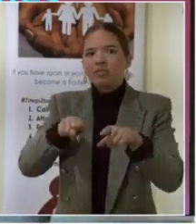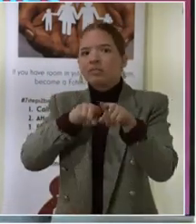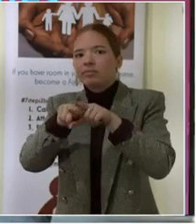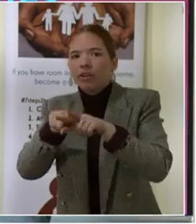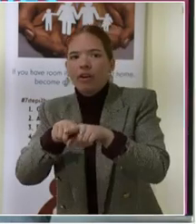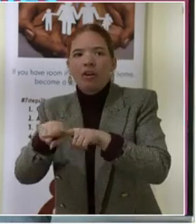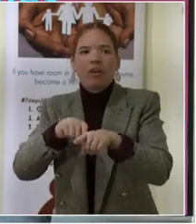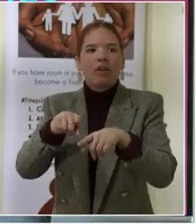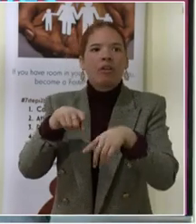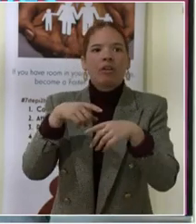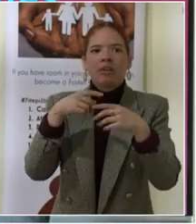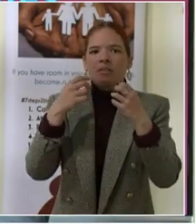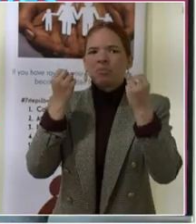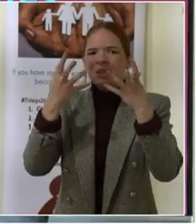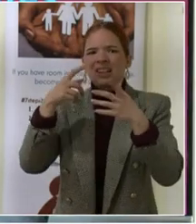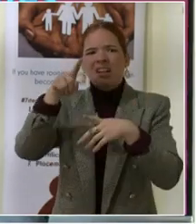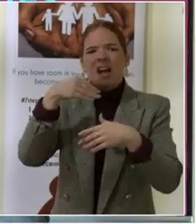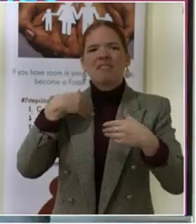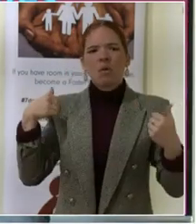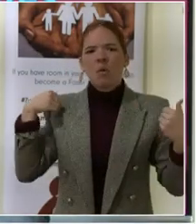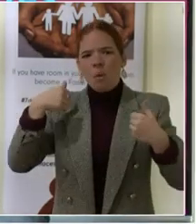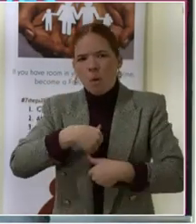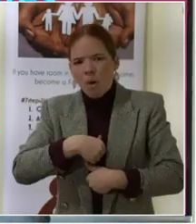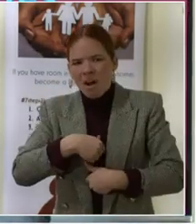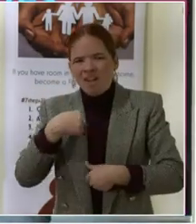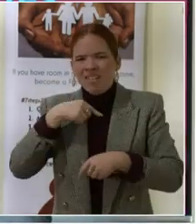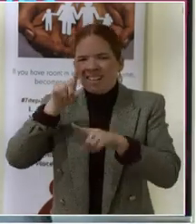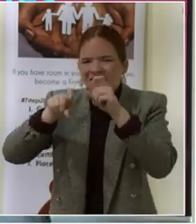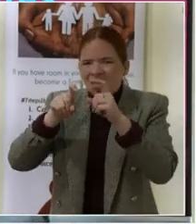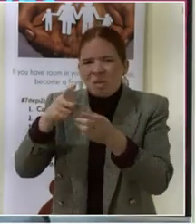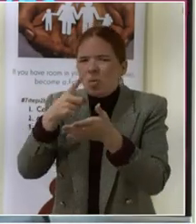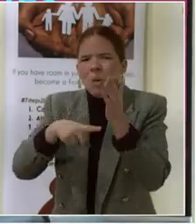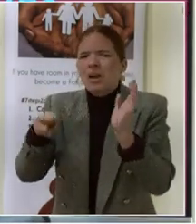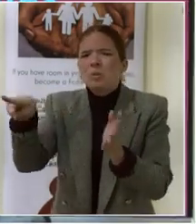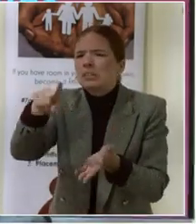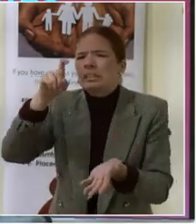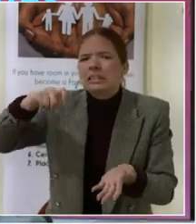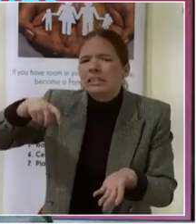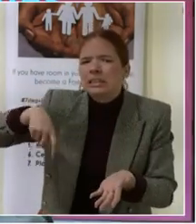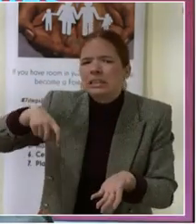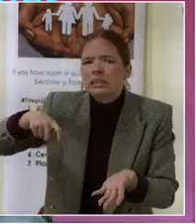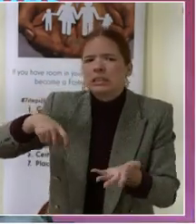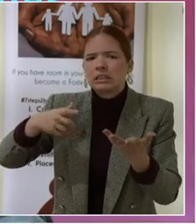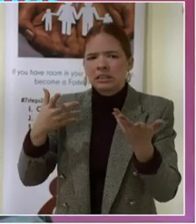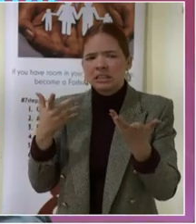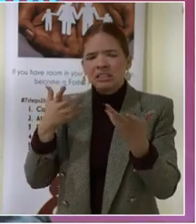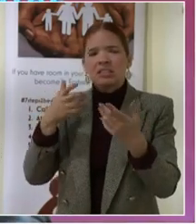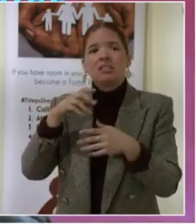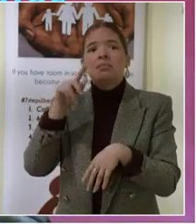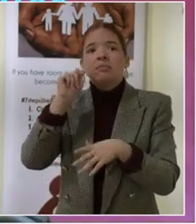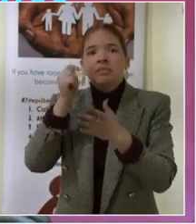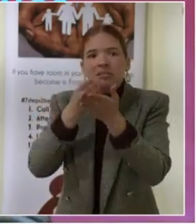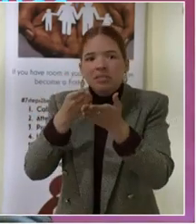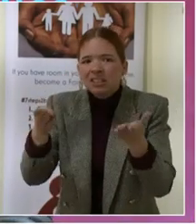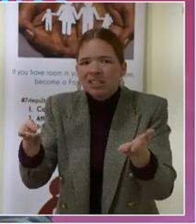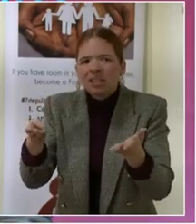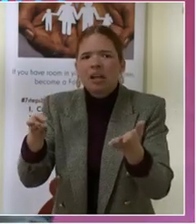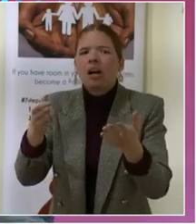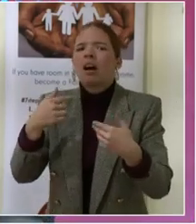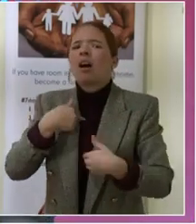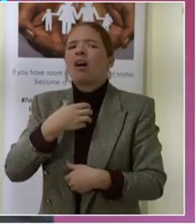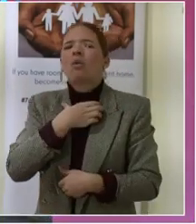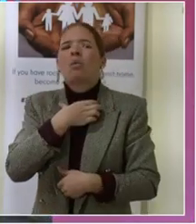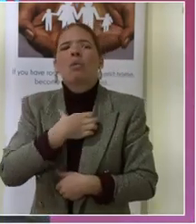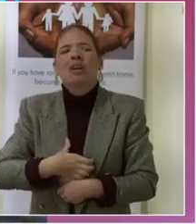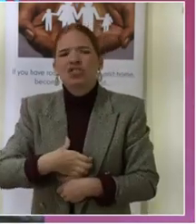drive. We're in the trenches, so we asked the kids what they need, the toiletry and everything. It was outstanding. I wish the news was there as well. But